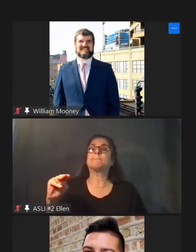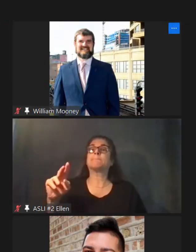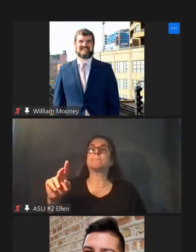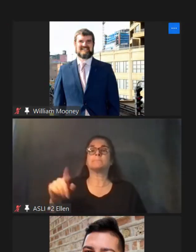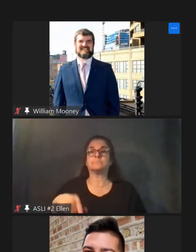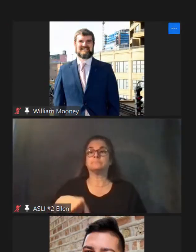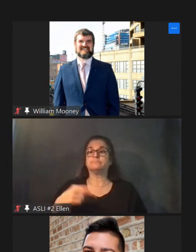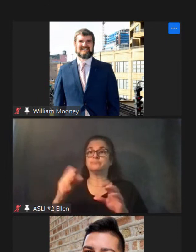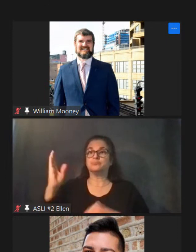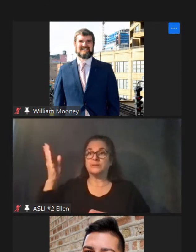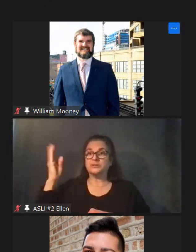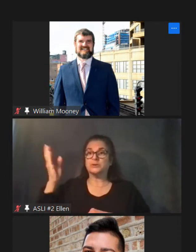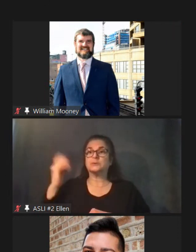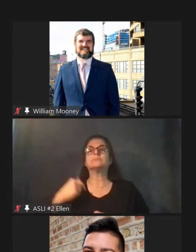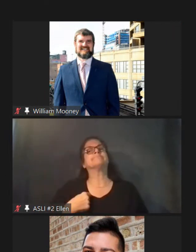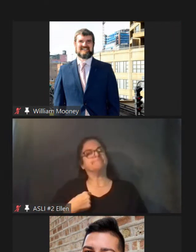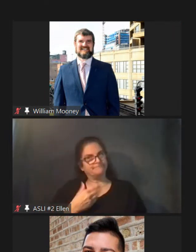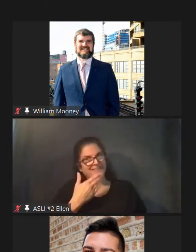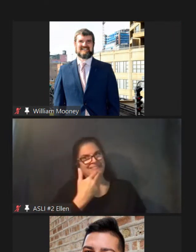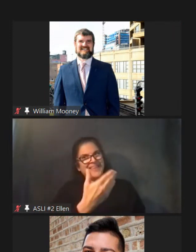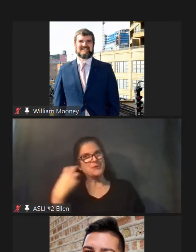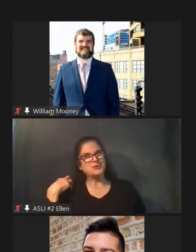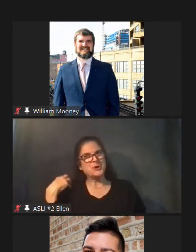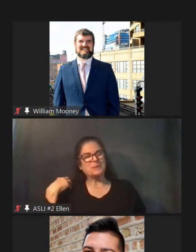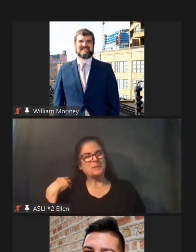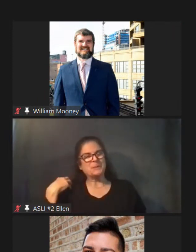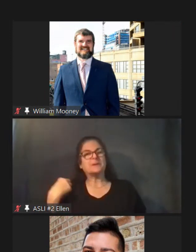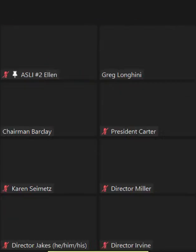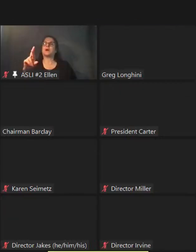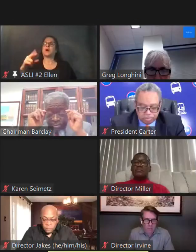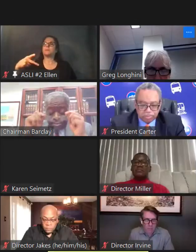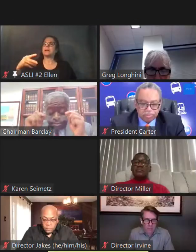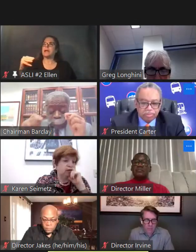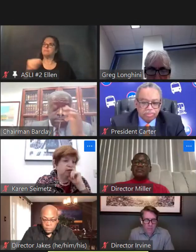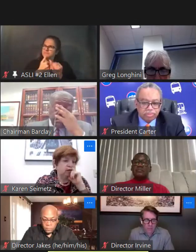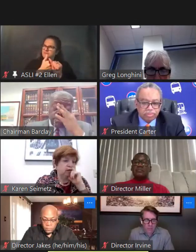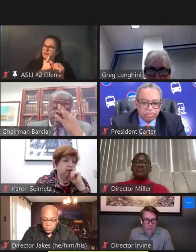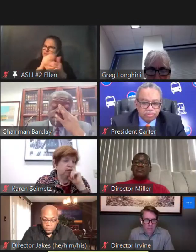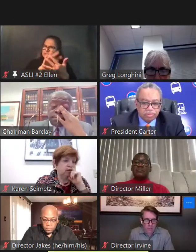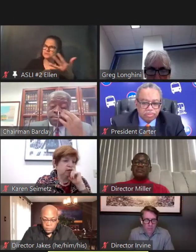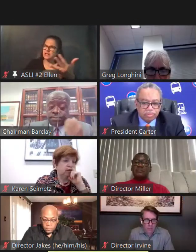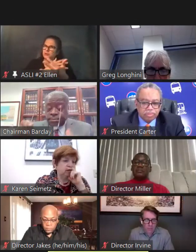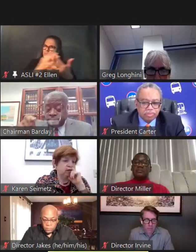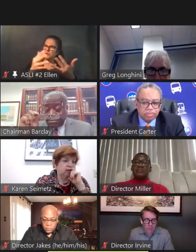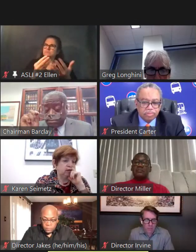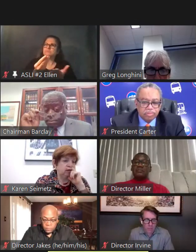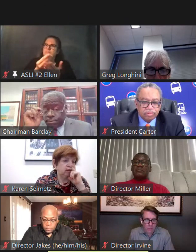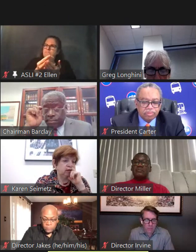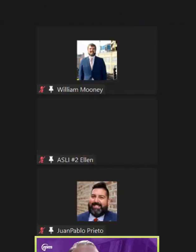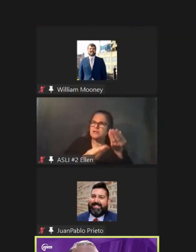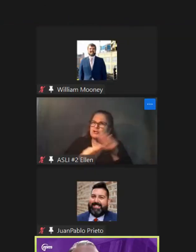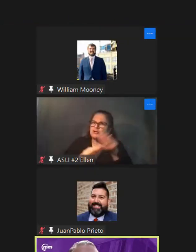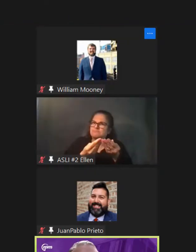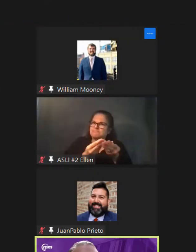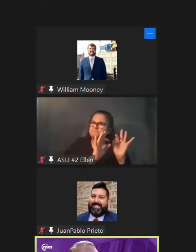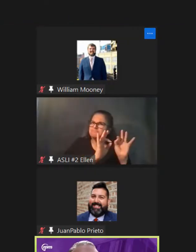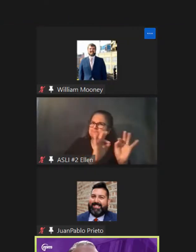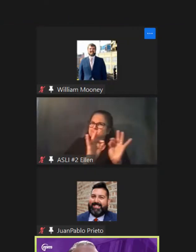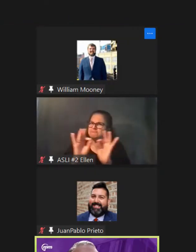RPM continues tight to schedule and on budget. We could go to the next slide.